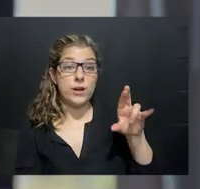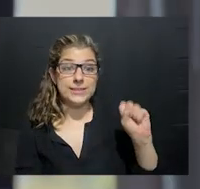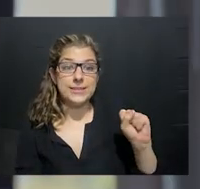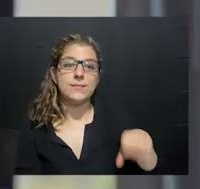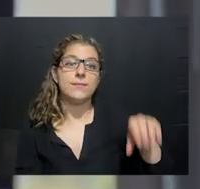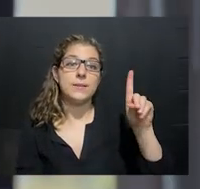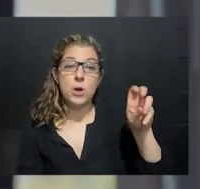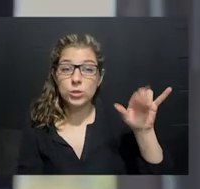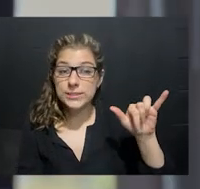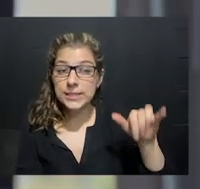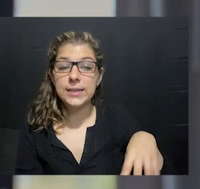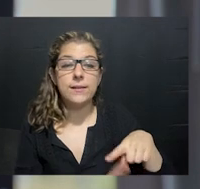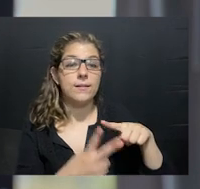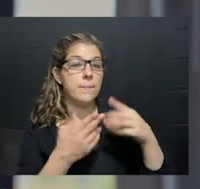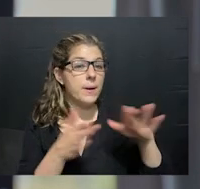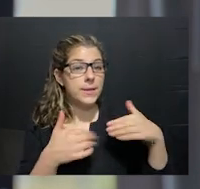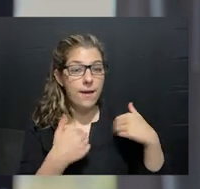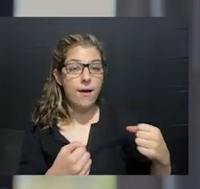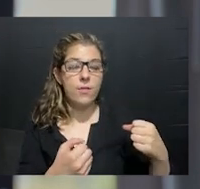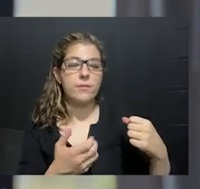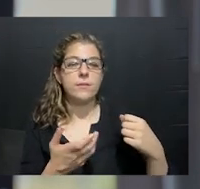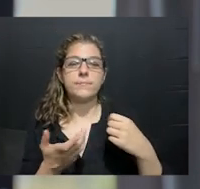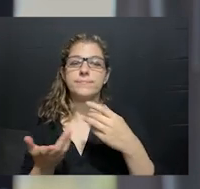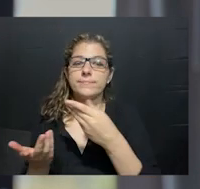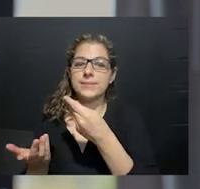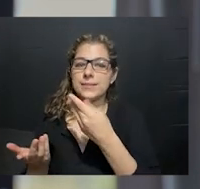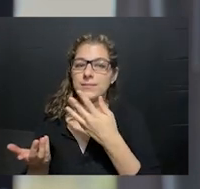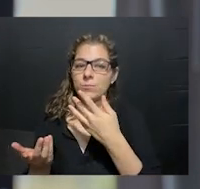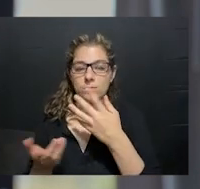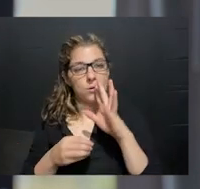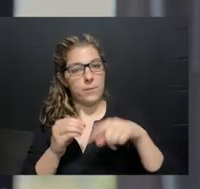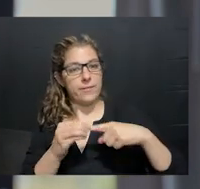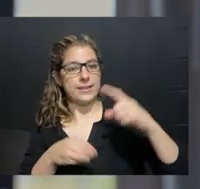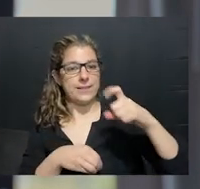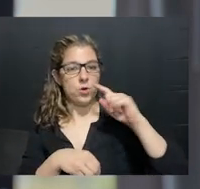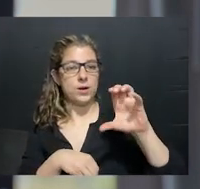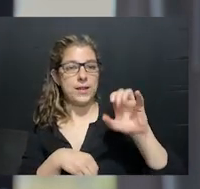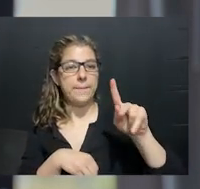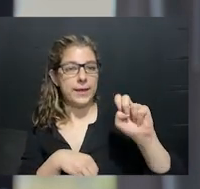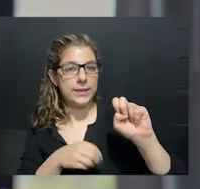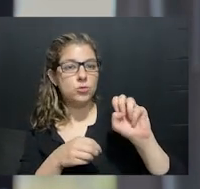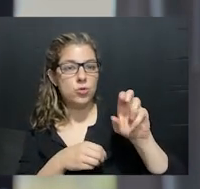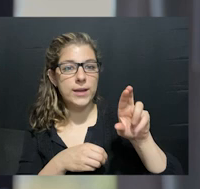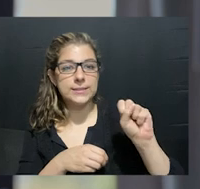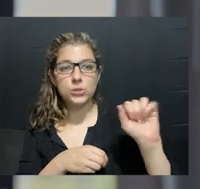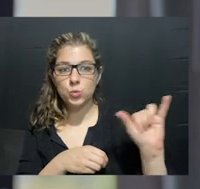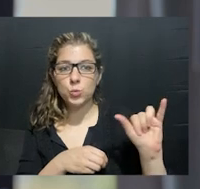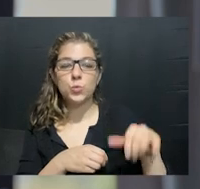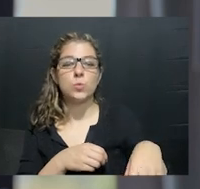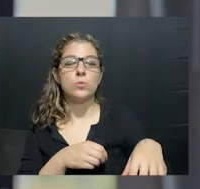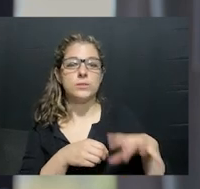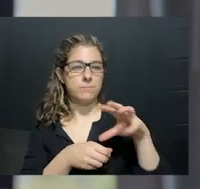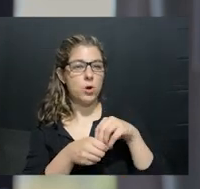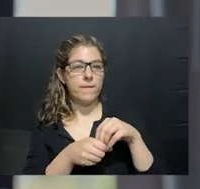democracy crisis, the public health crisis, touched a little bit on the need to deal with the climate crisis with the fierce urgency of now